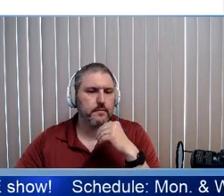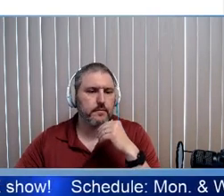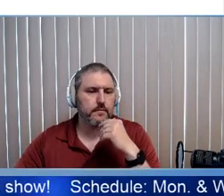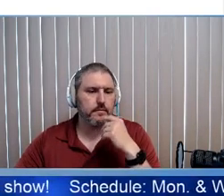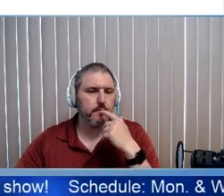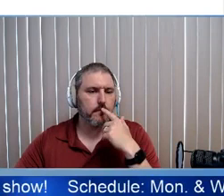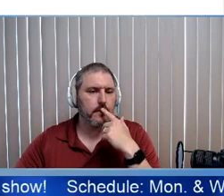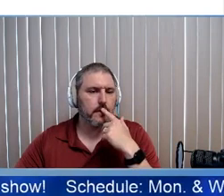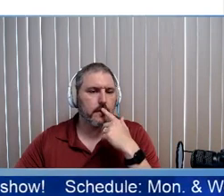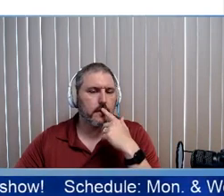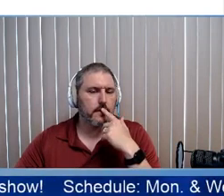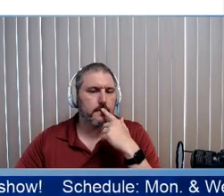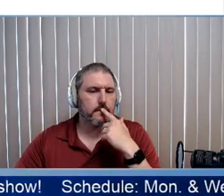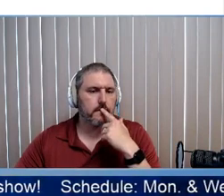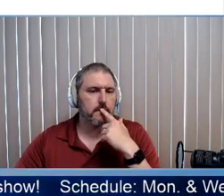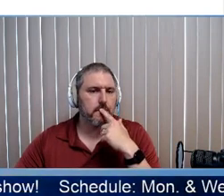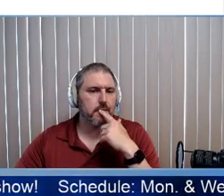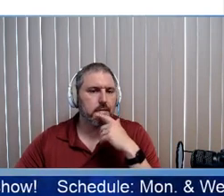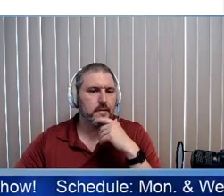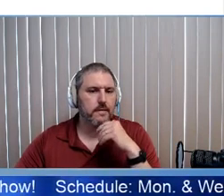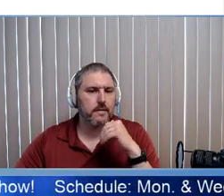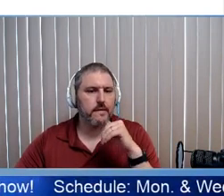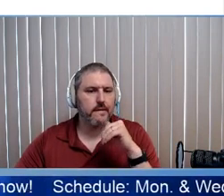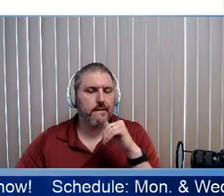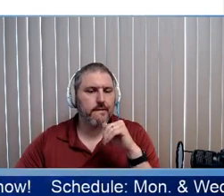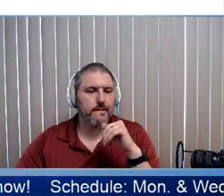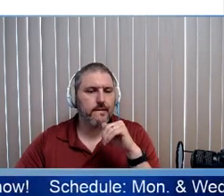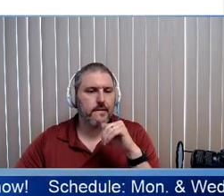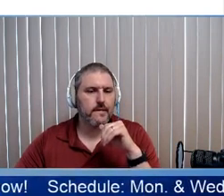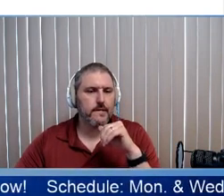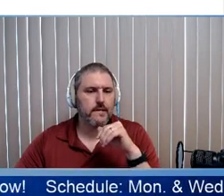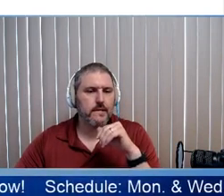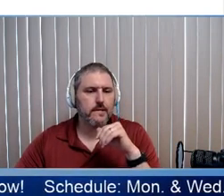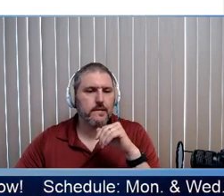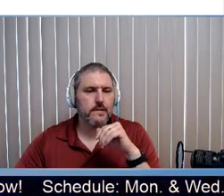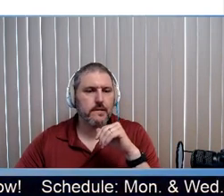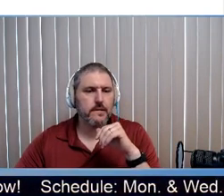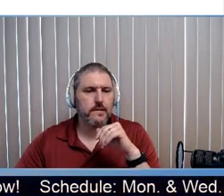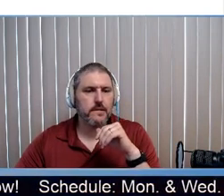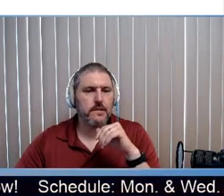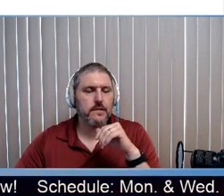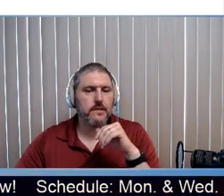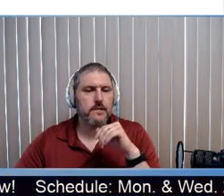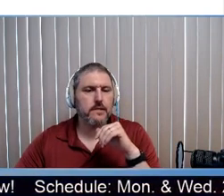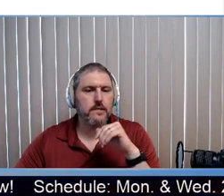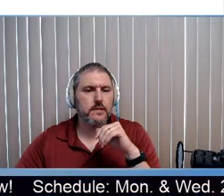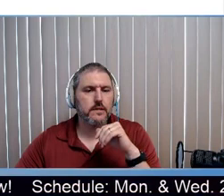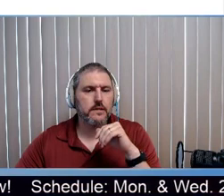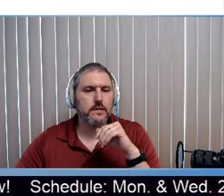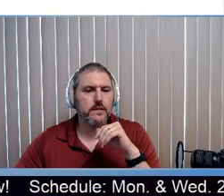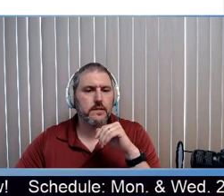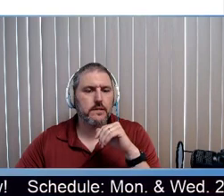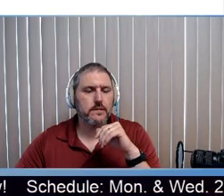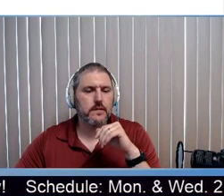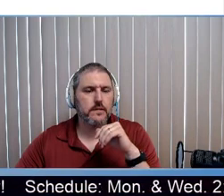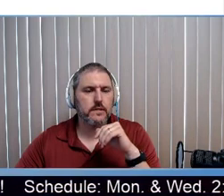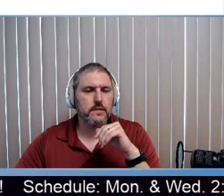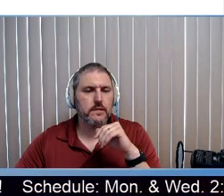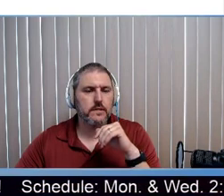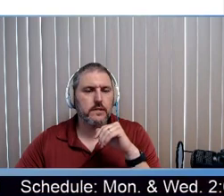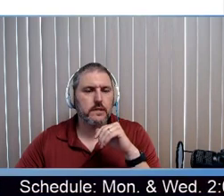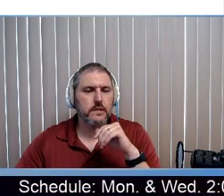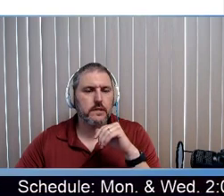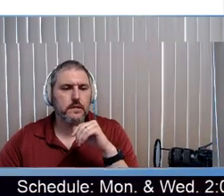in, or any updates on that for tonight? So we did have some reports of injuries to some of our police officers. I'm happy to report that no significant